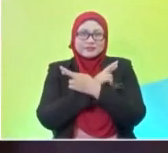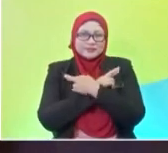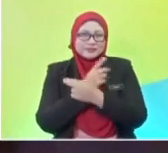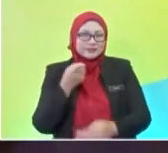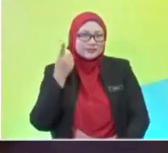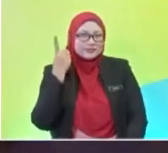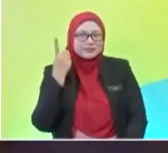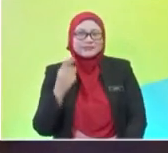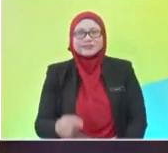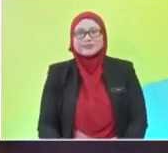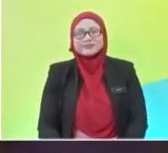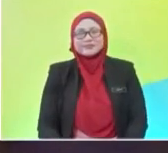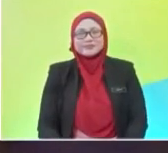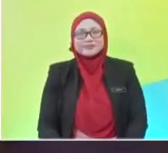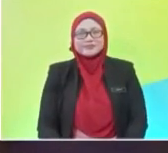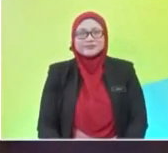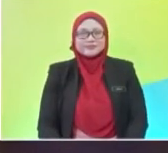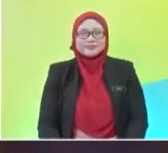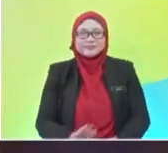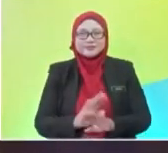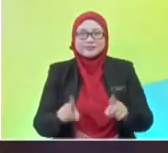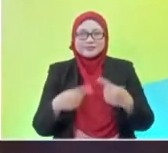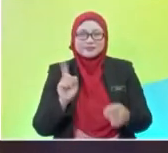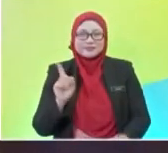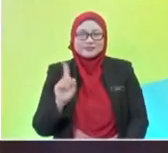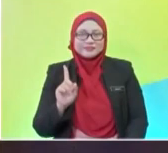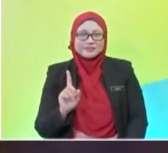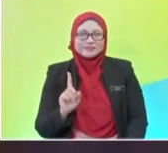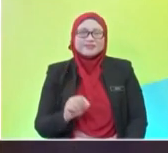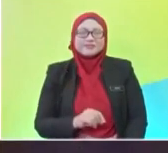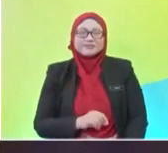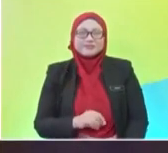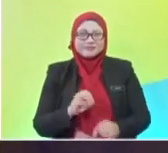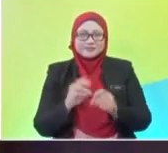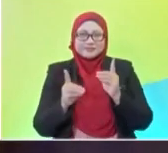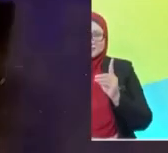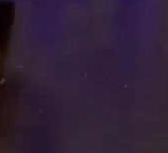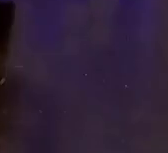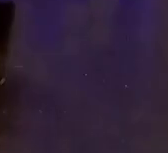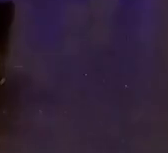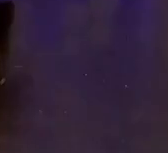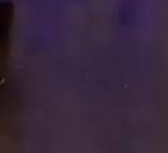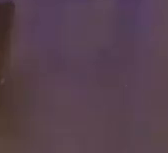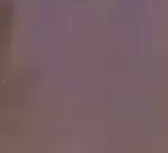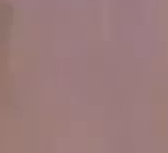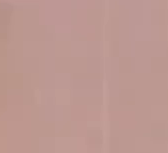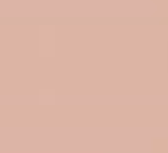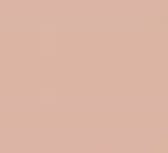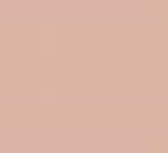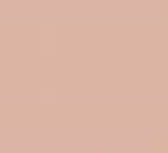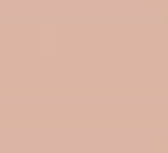Yes, sure. Okay, so my friends watching at home, don't go anywhere. We'll be right back here on Didik TV KPM.